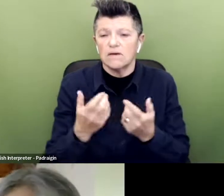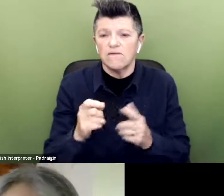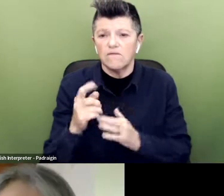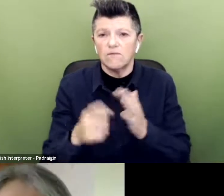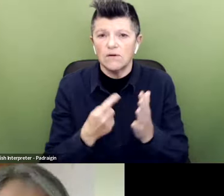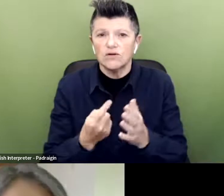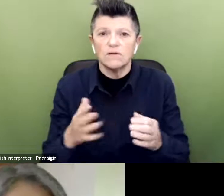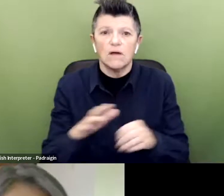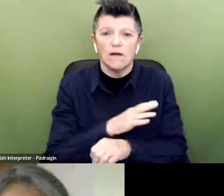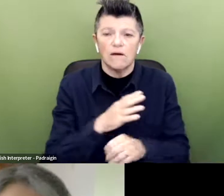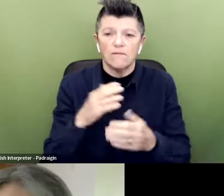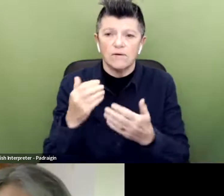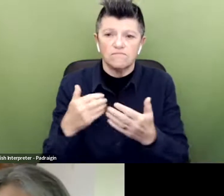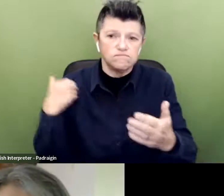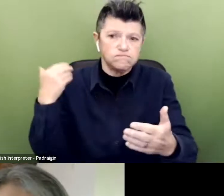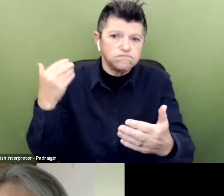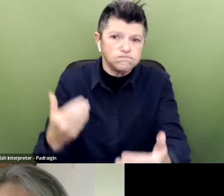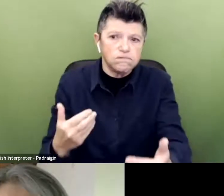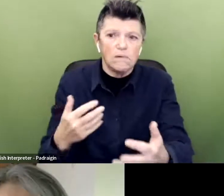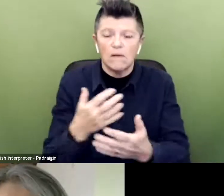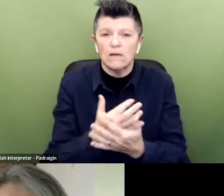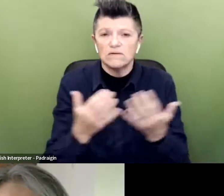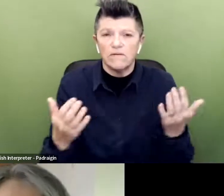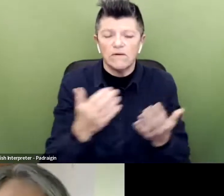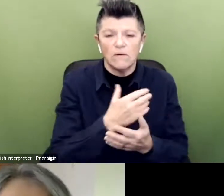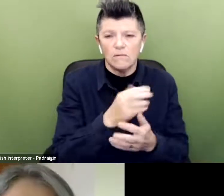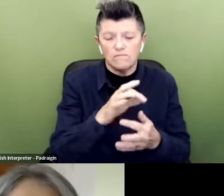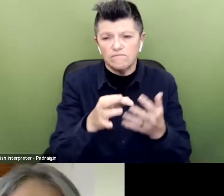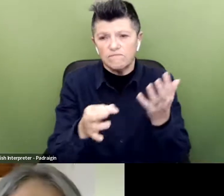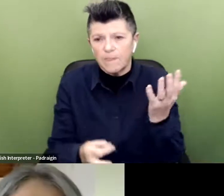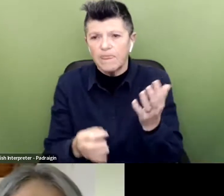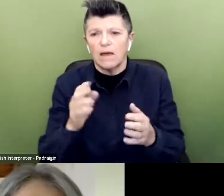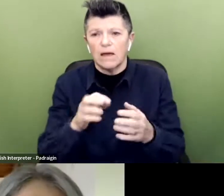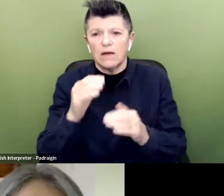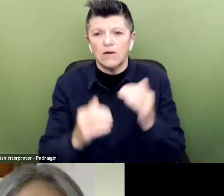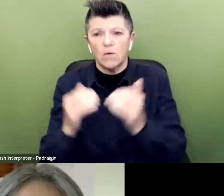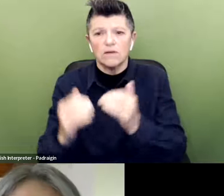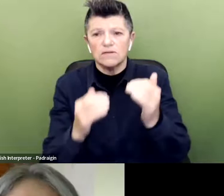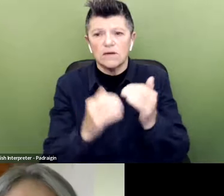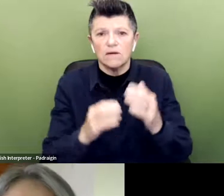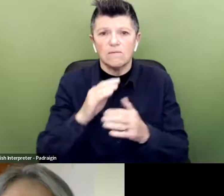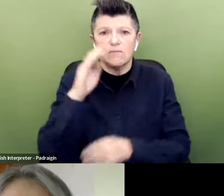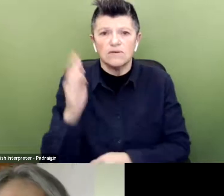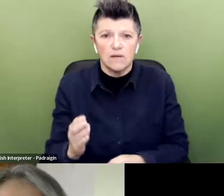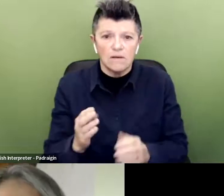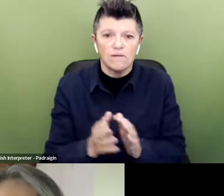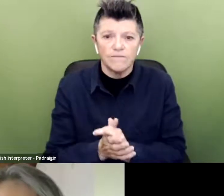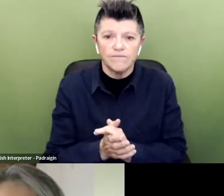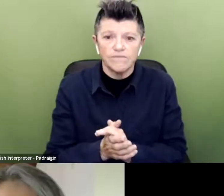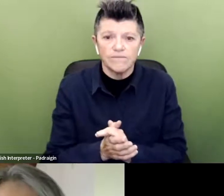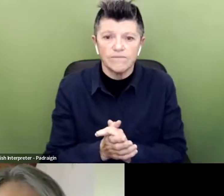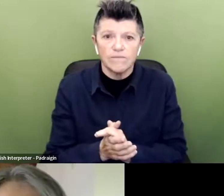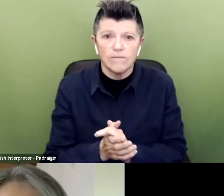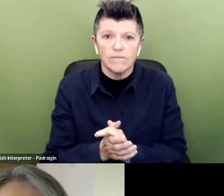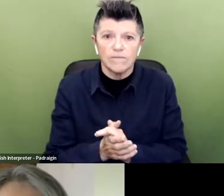large period and several dimensions of inequality in Brazil. And after knowing Ellen's work a few